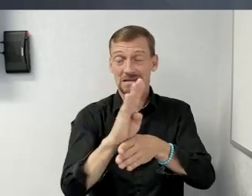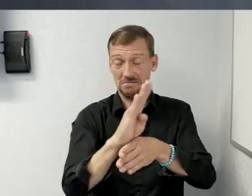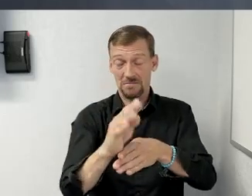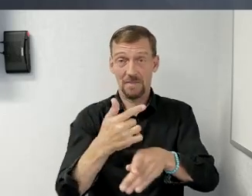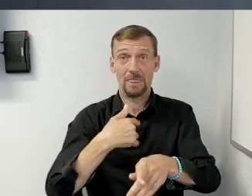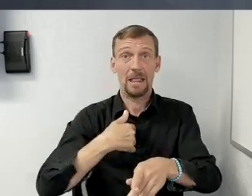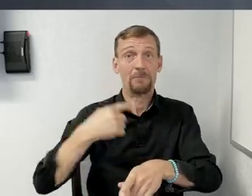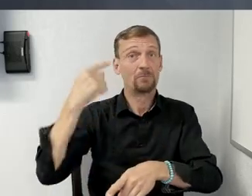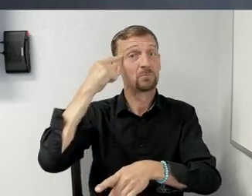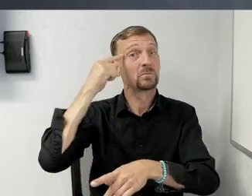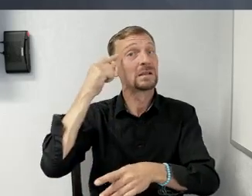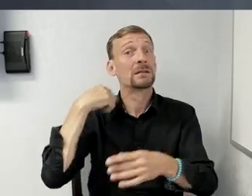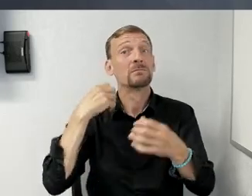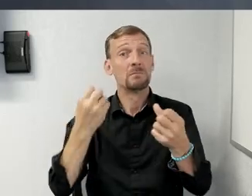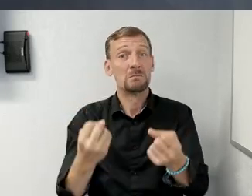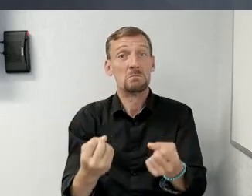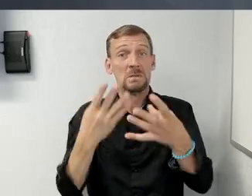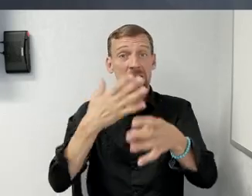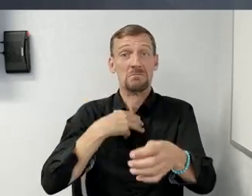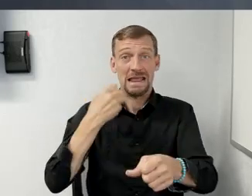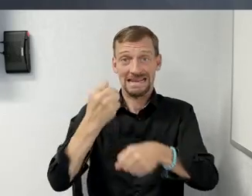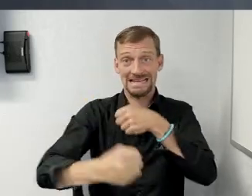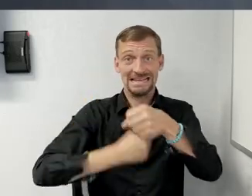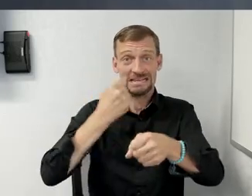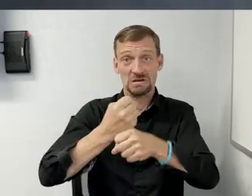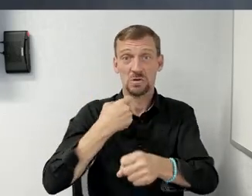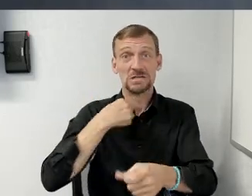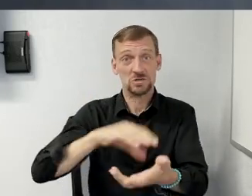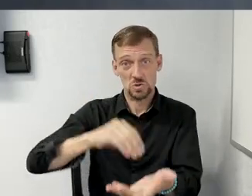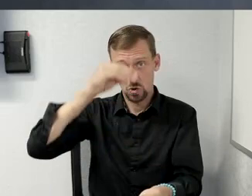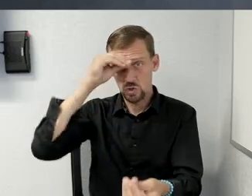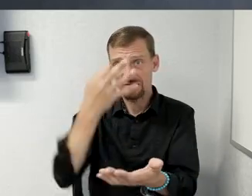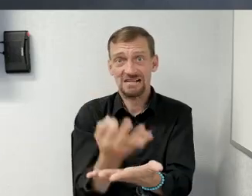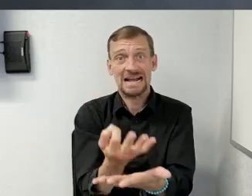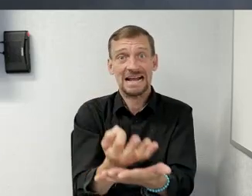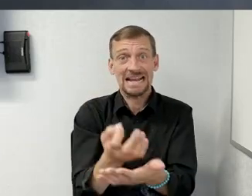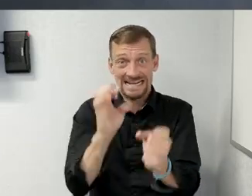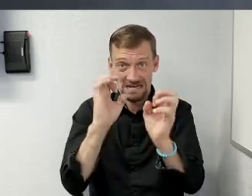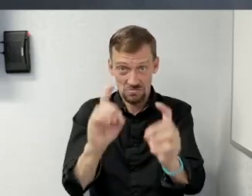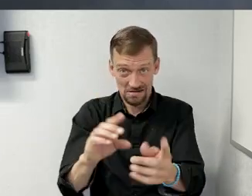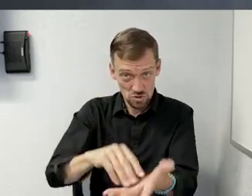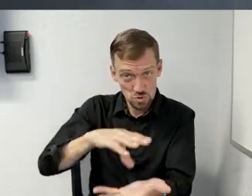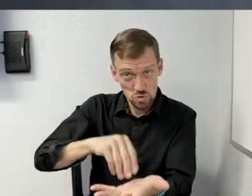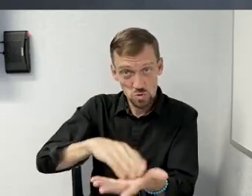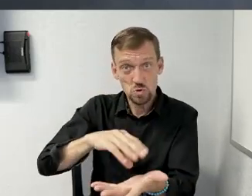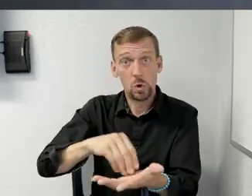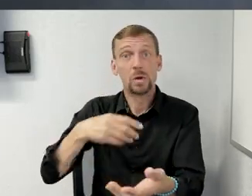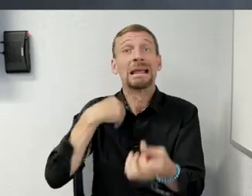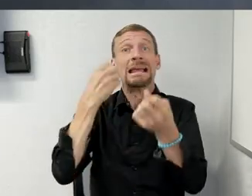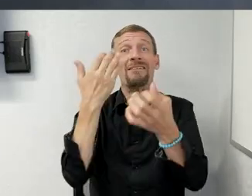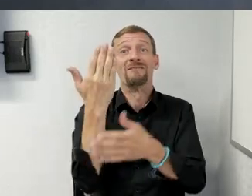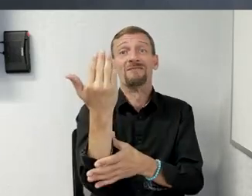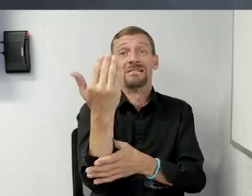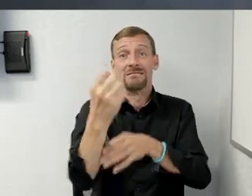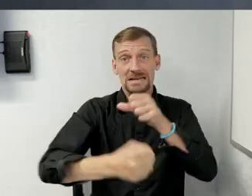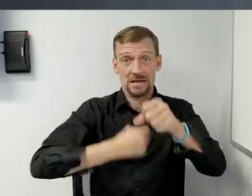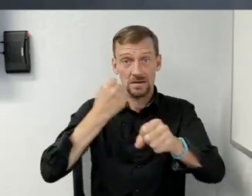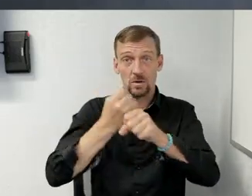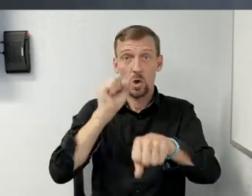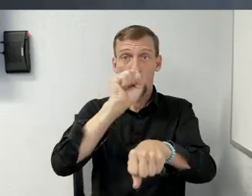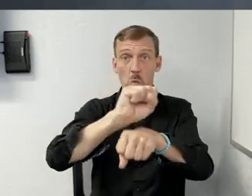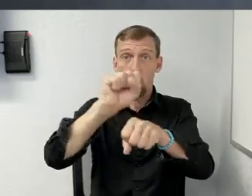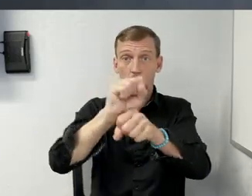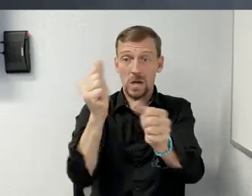I spent most of my career in finance, and after that, I spent 15 years working with